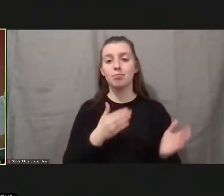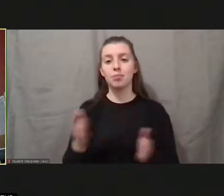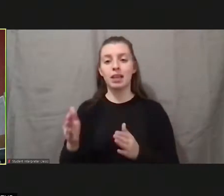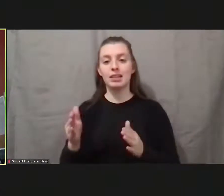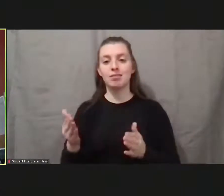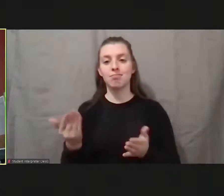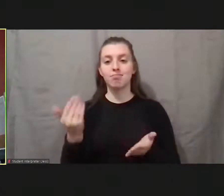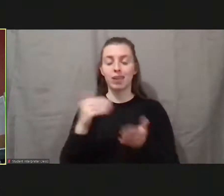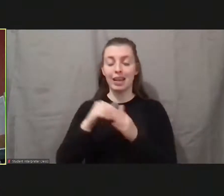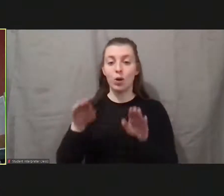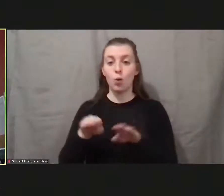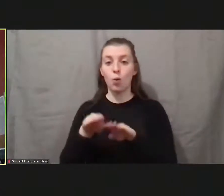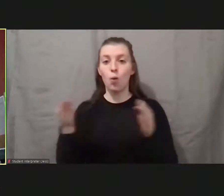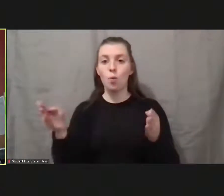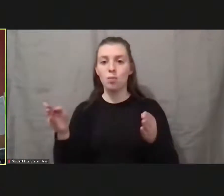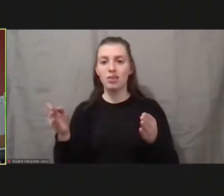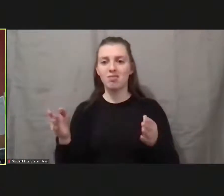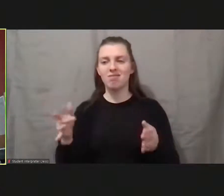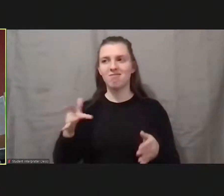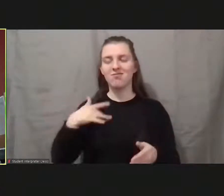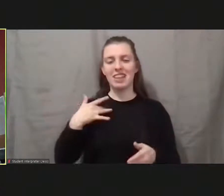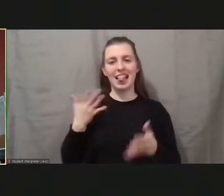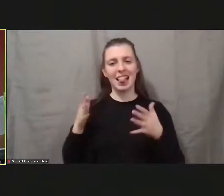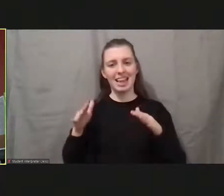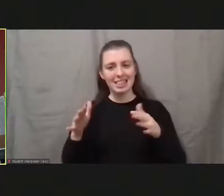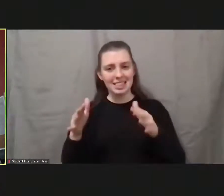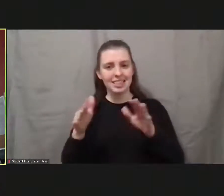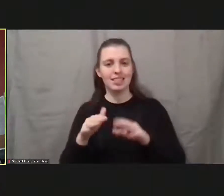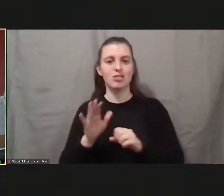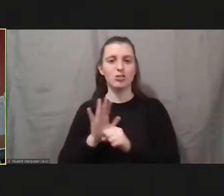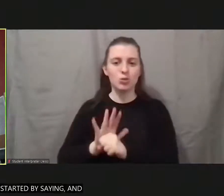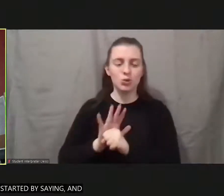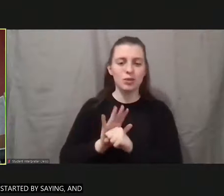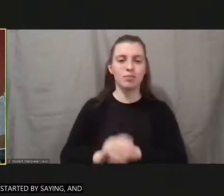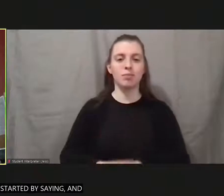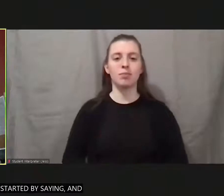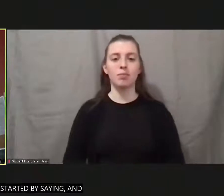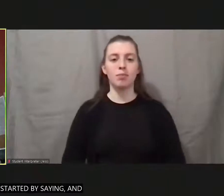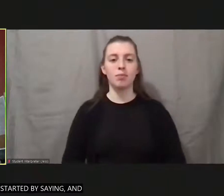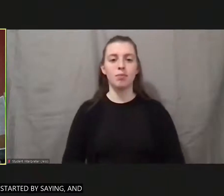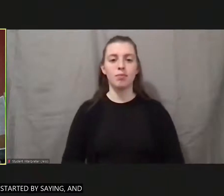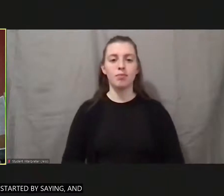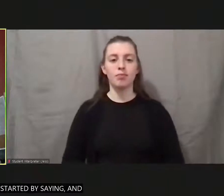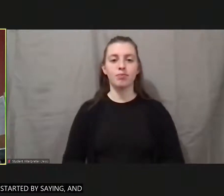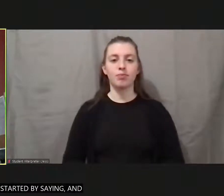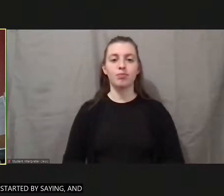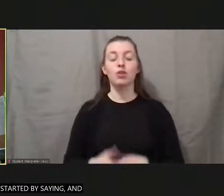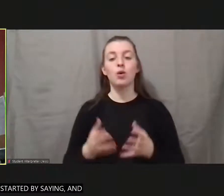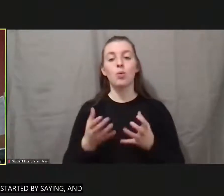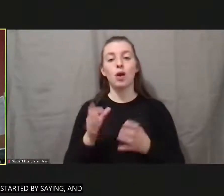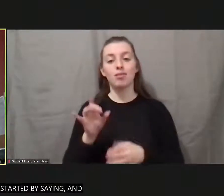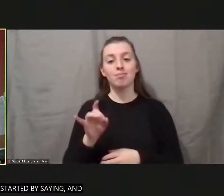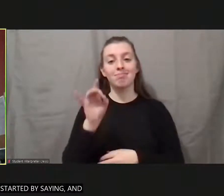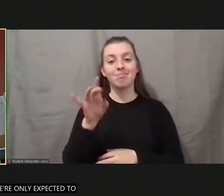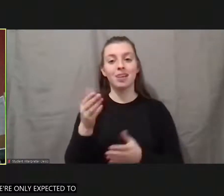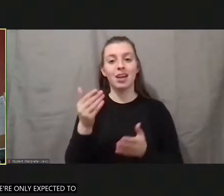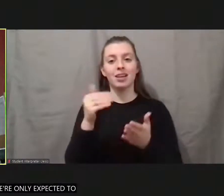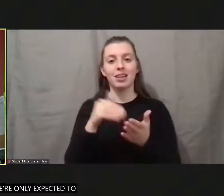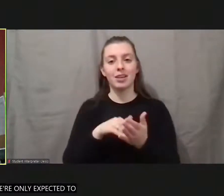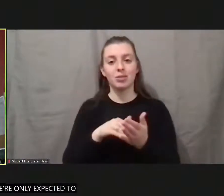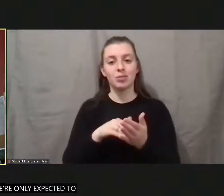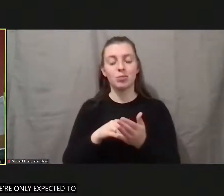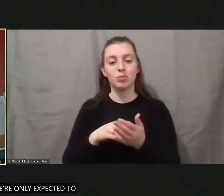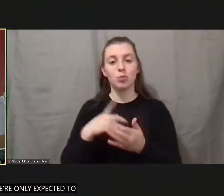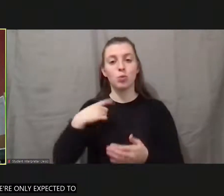loved how she started by saying, and I want to reiterate that point, that we're only expected to know what we know. And we understand